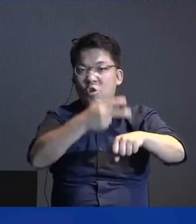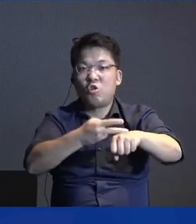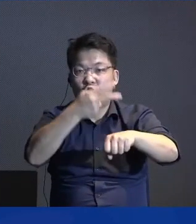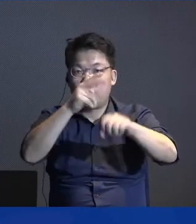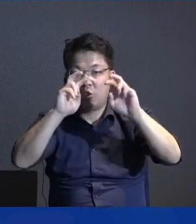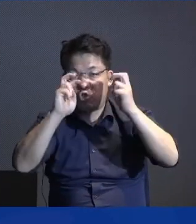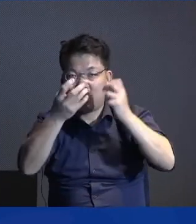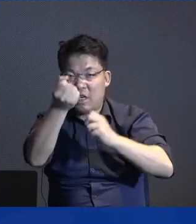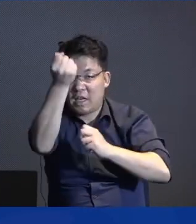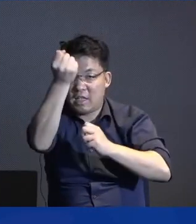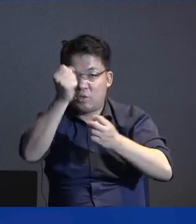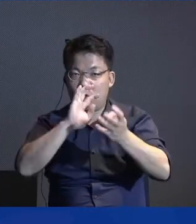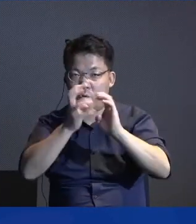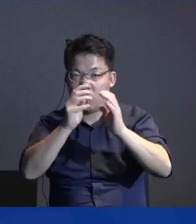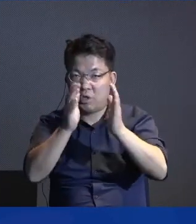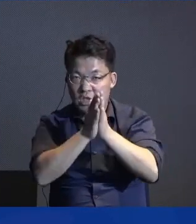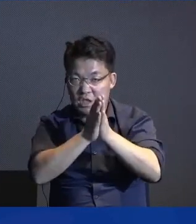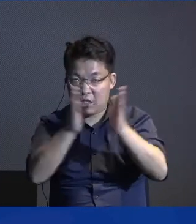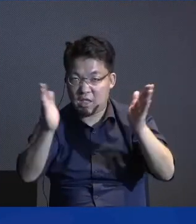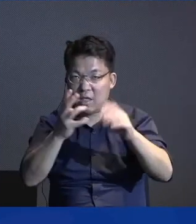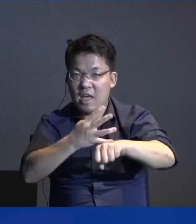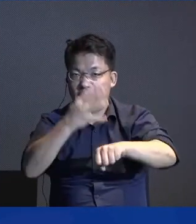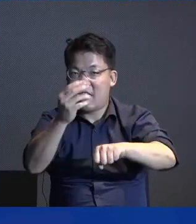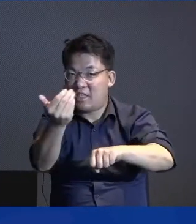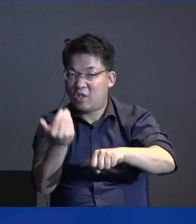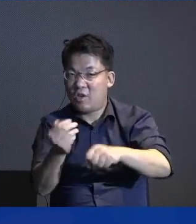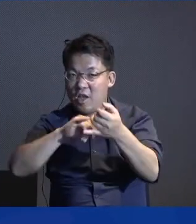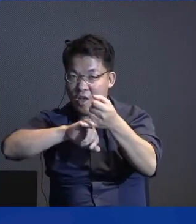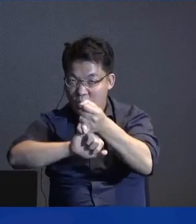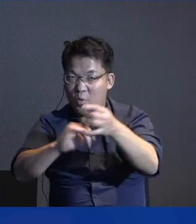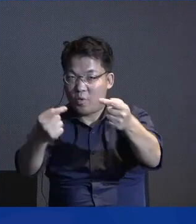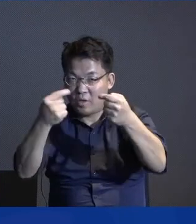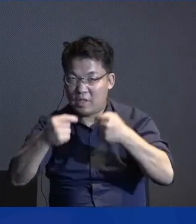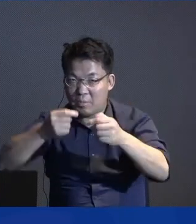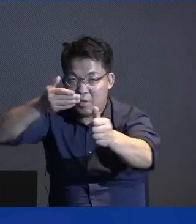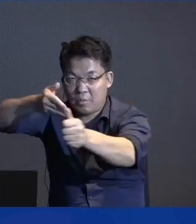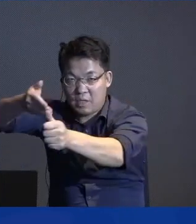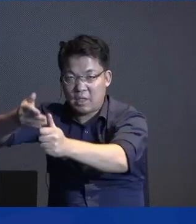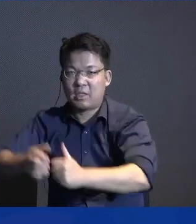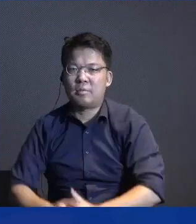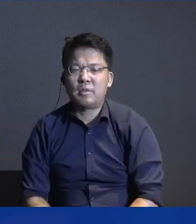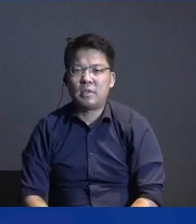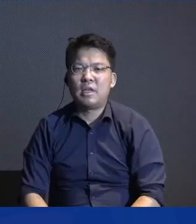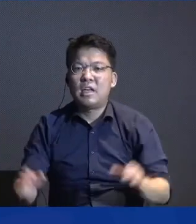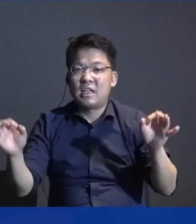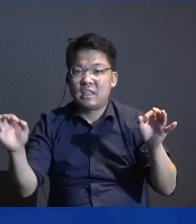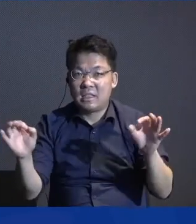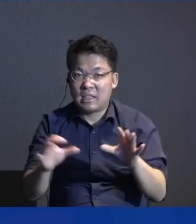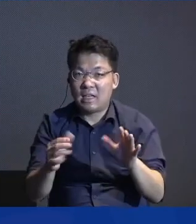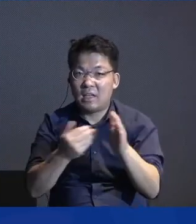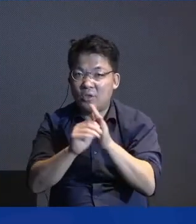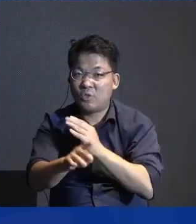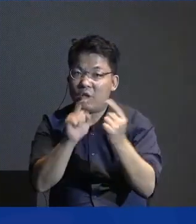you will be here with us beforehand. Having said that, we'll see you all at 4. Thank you very much.